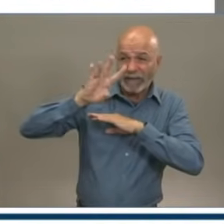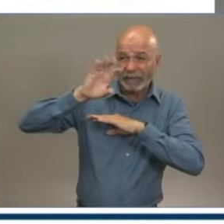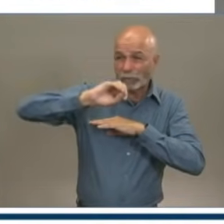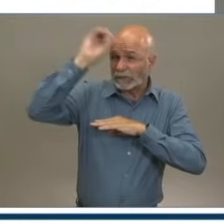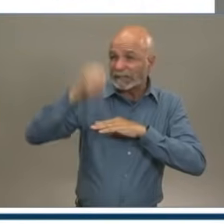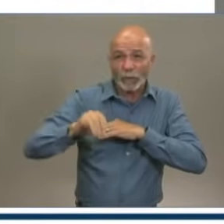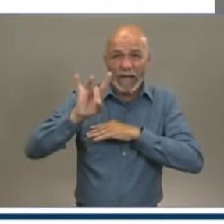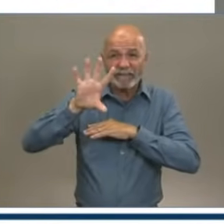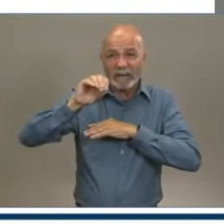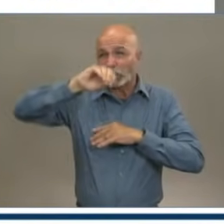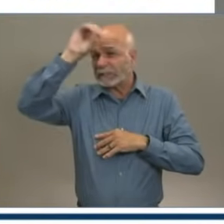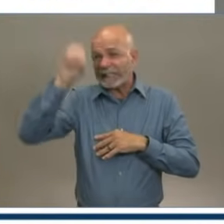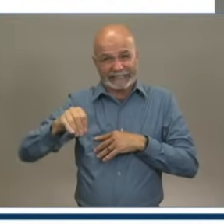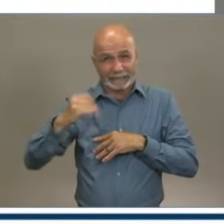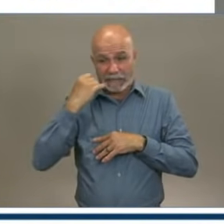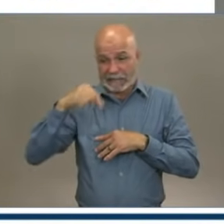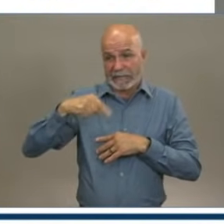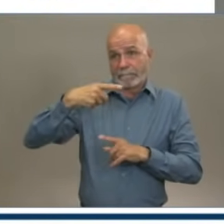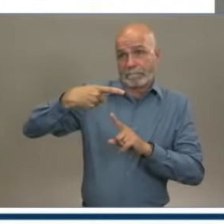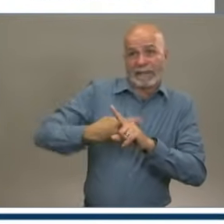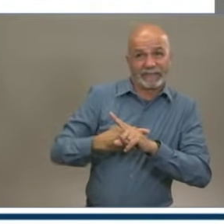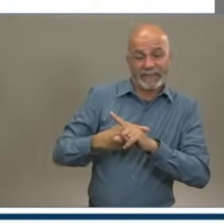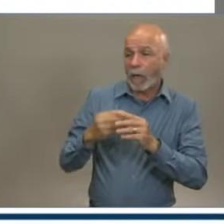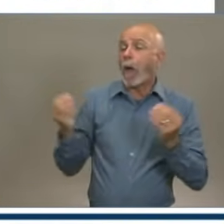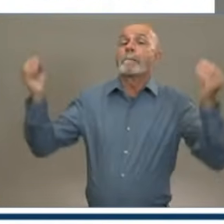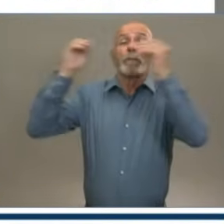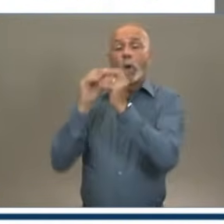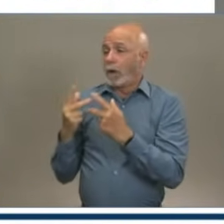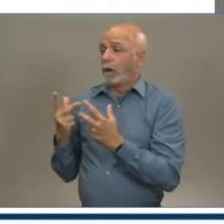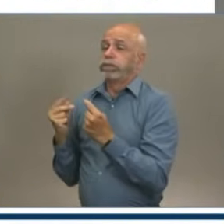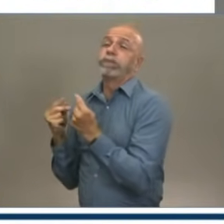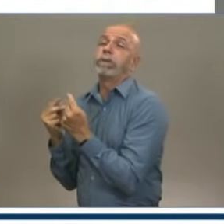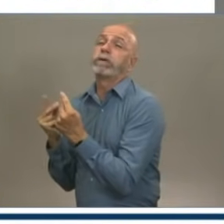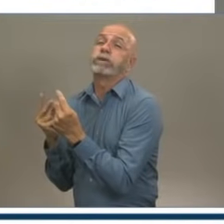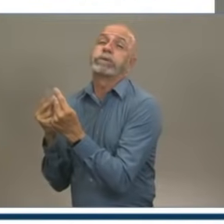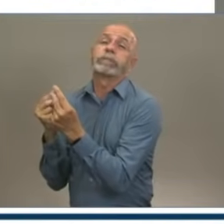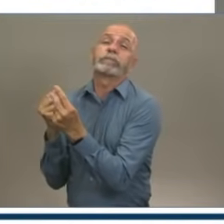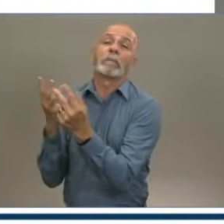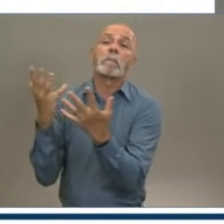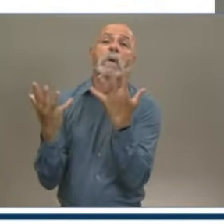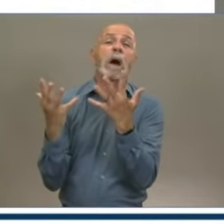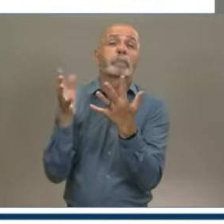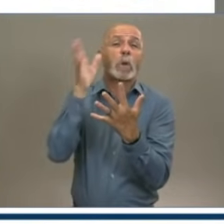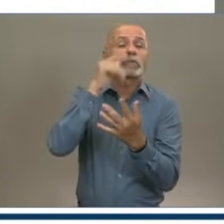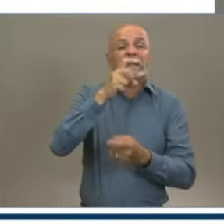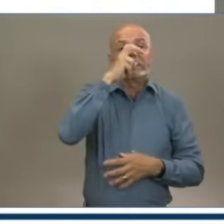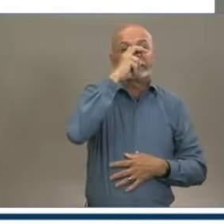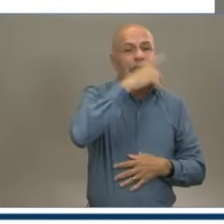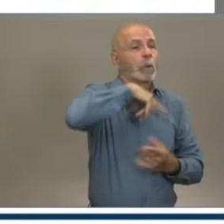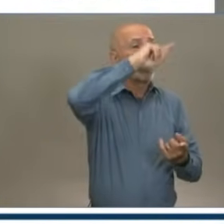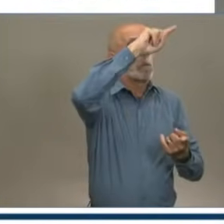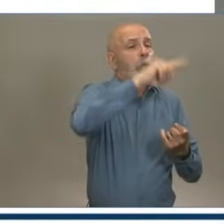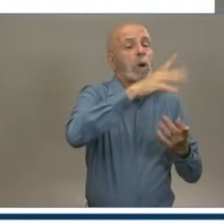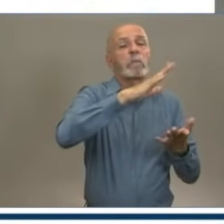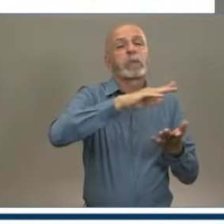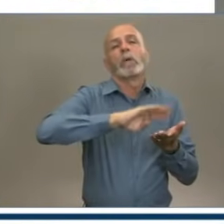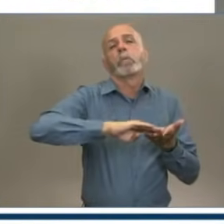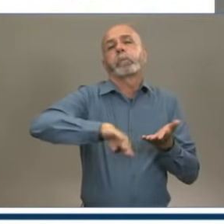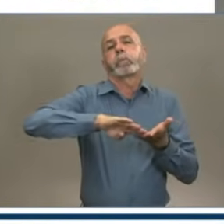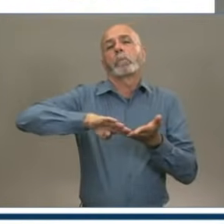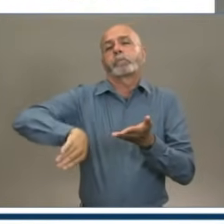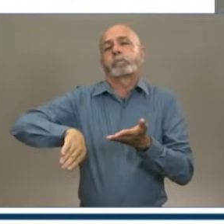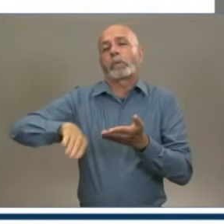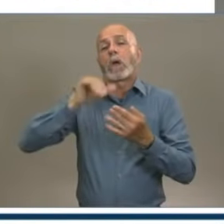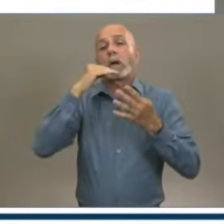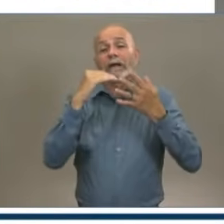rates this month, we may be able to reduce some of the public health measures and move into phase 5, which is living